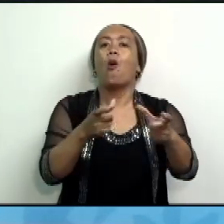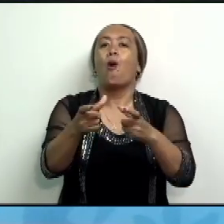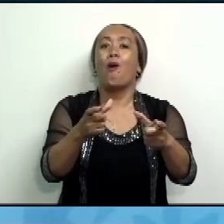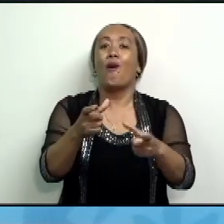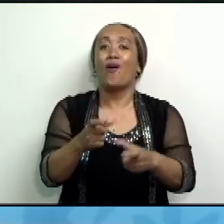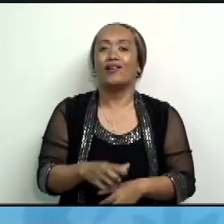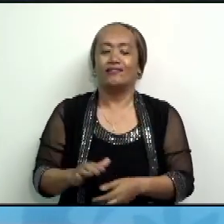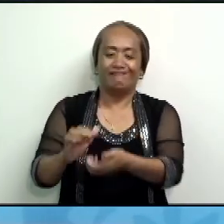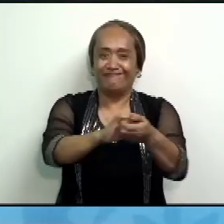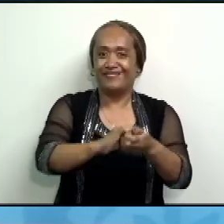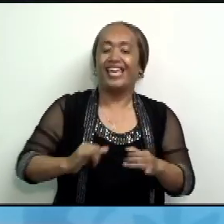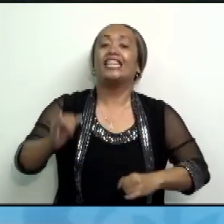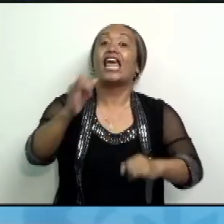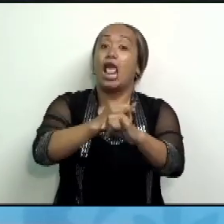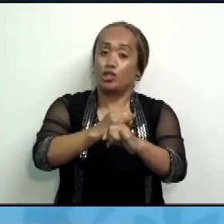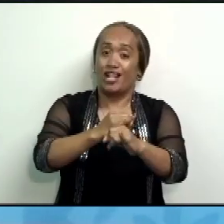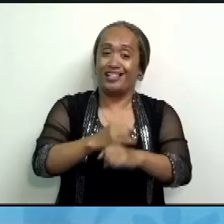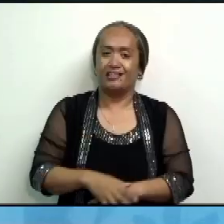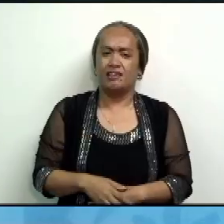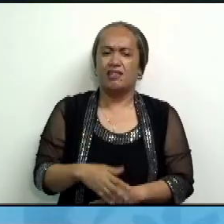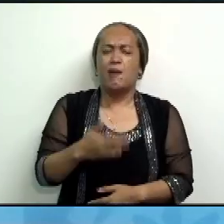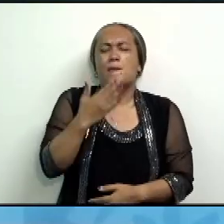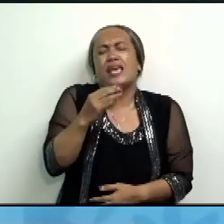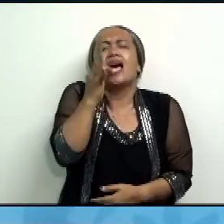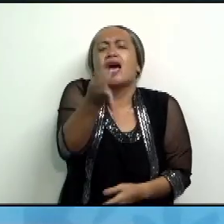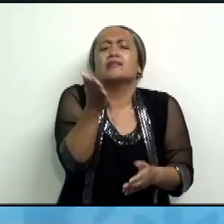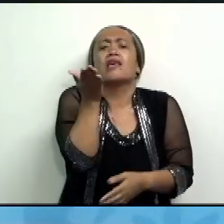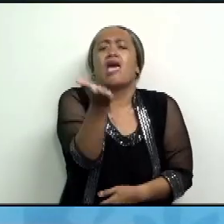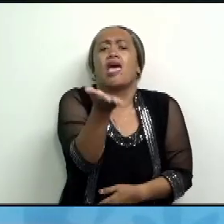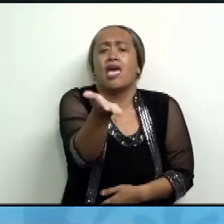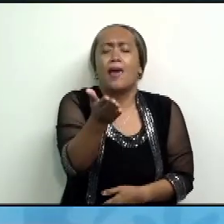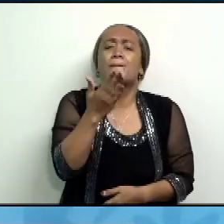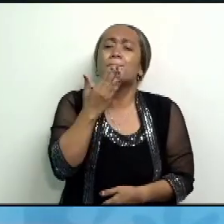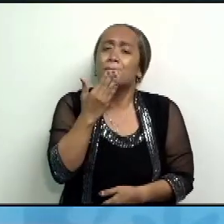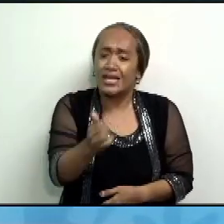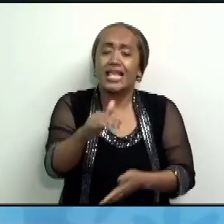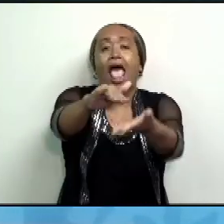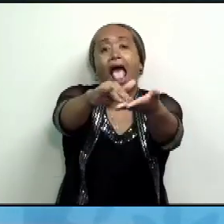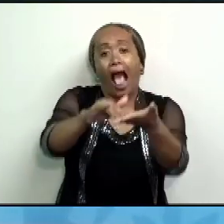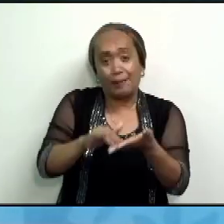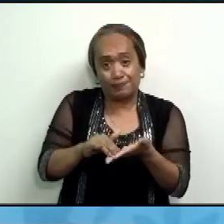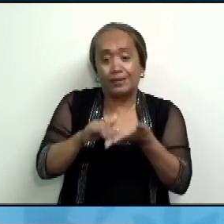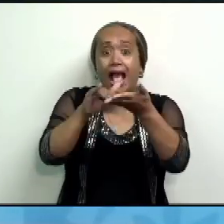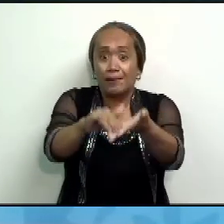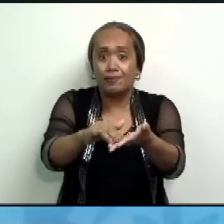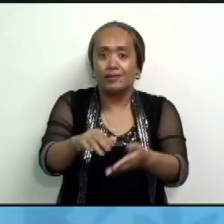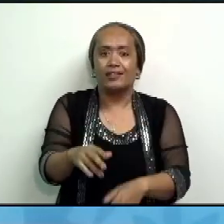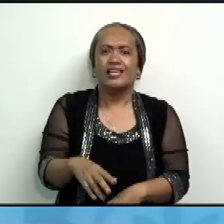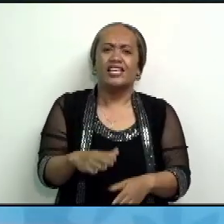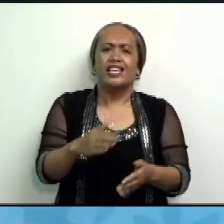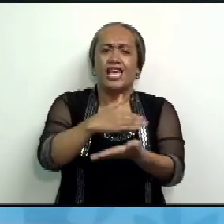We are asking you, Fiji, to help by 1.